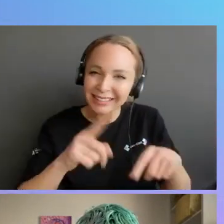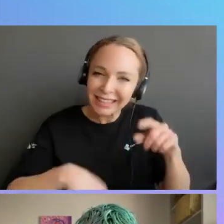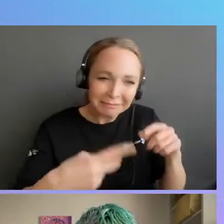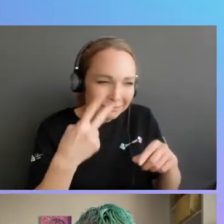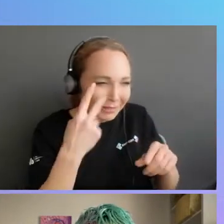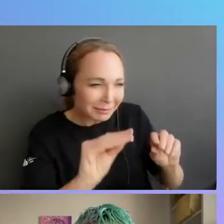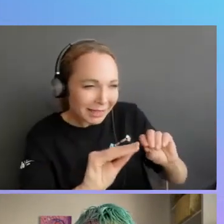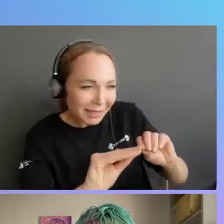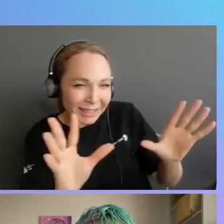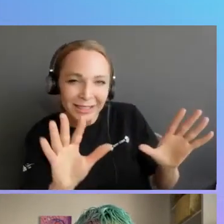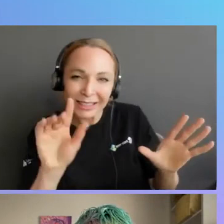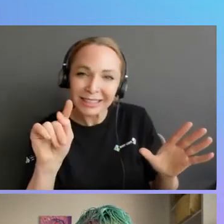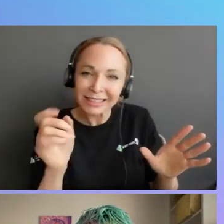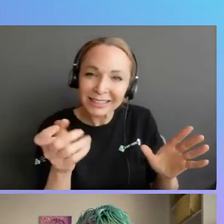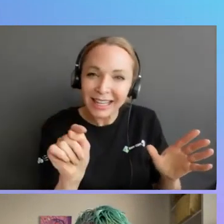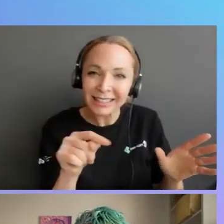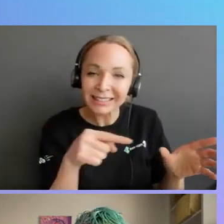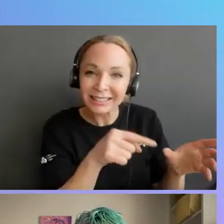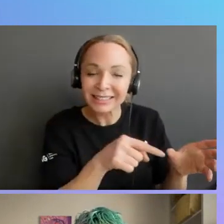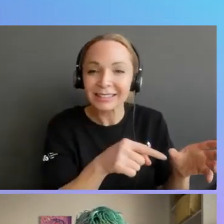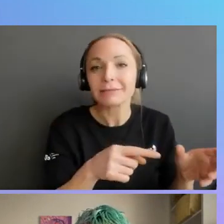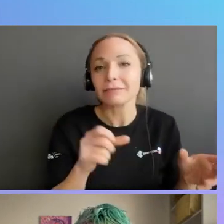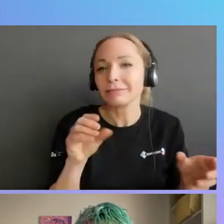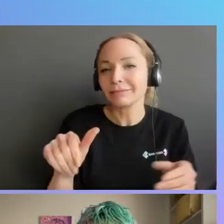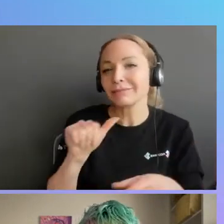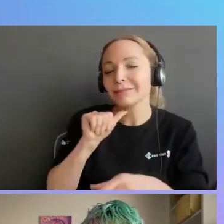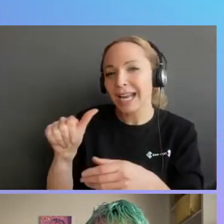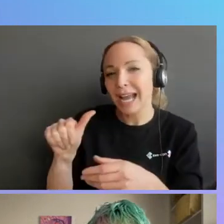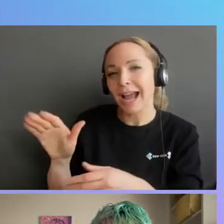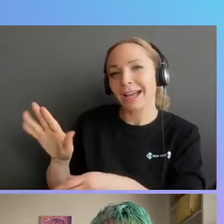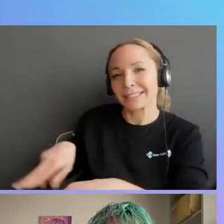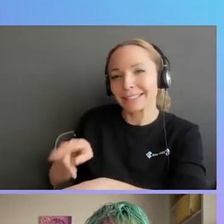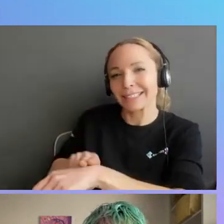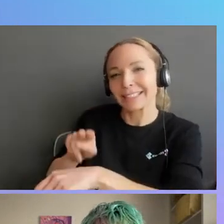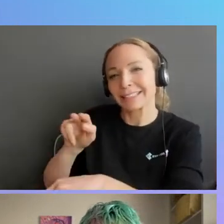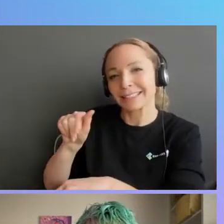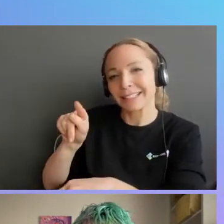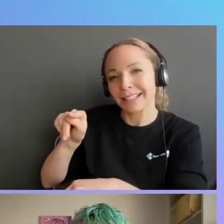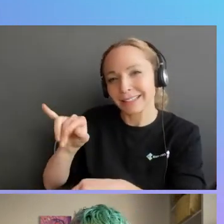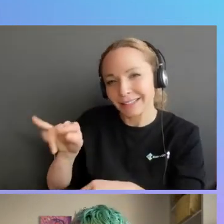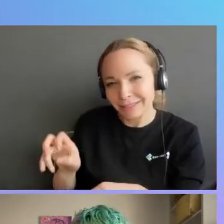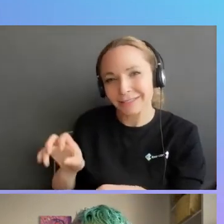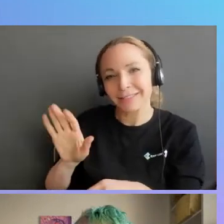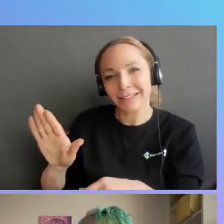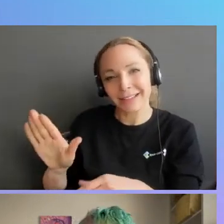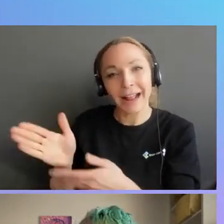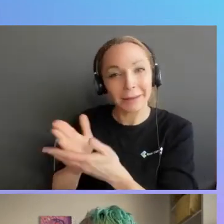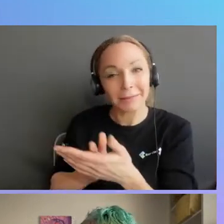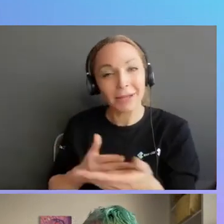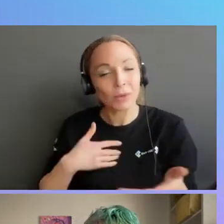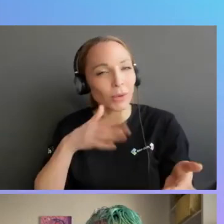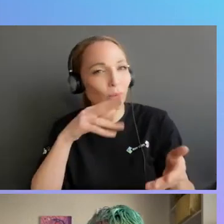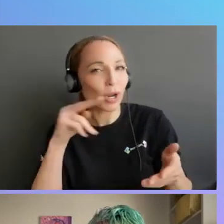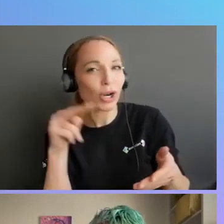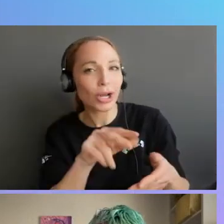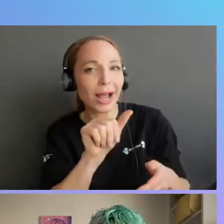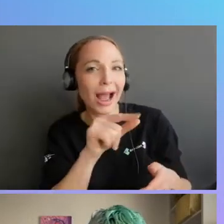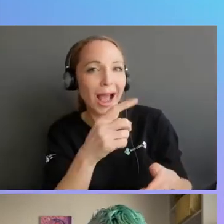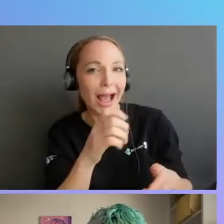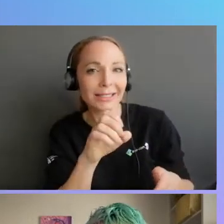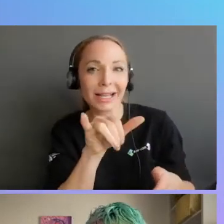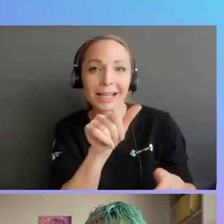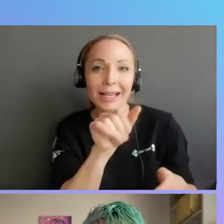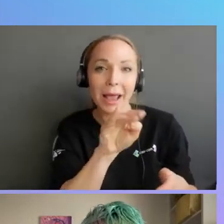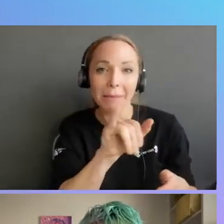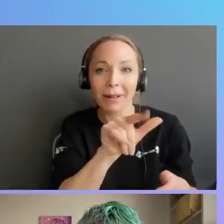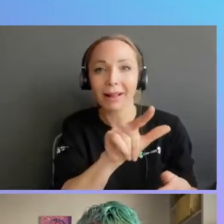element. So taking a look at our Axe Linter YAML file, which is a configuration file that you add to the root of your project. It can